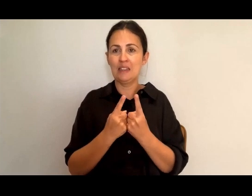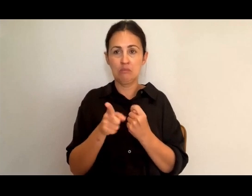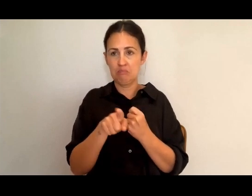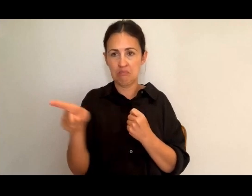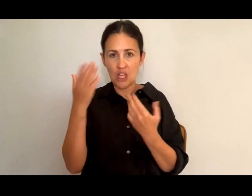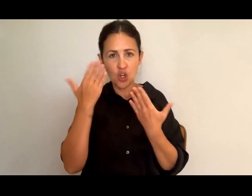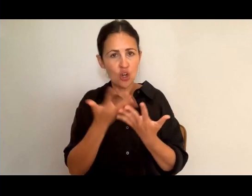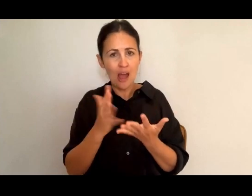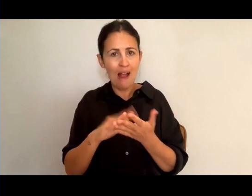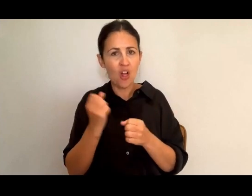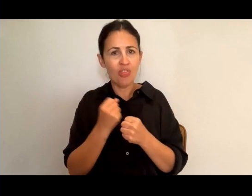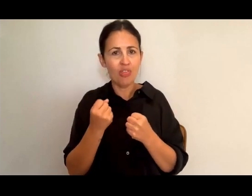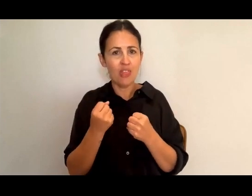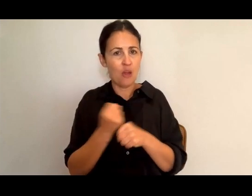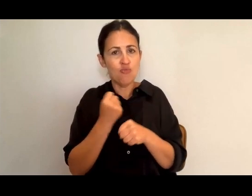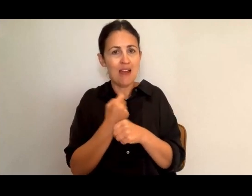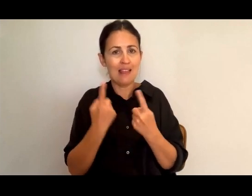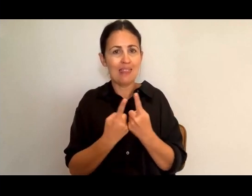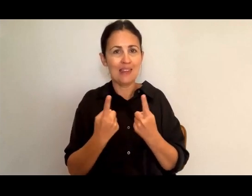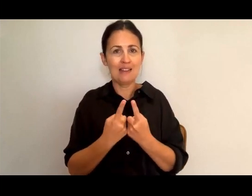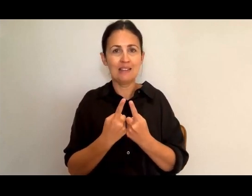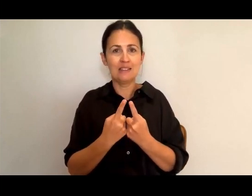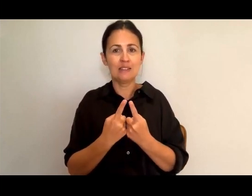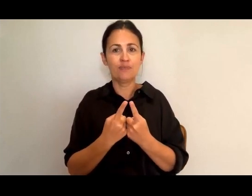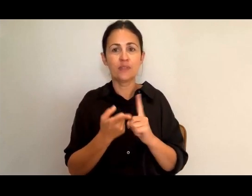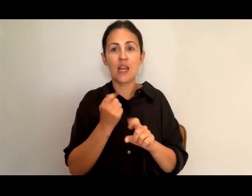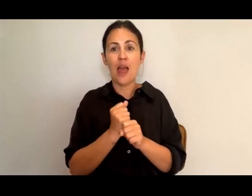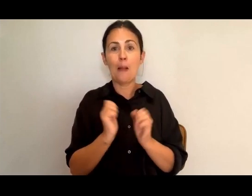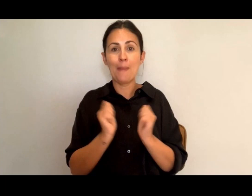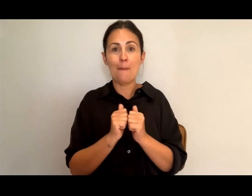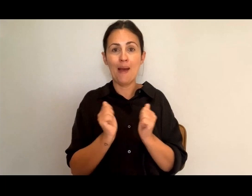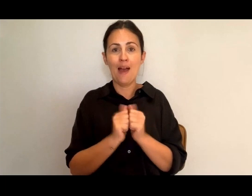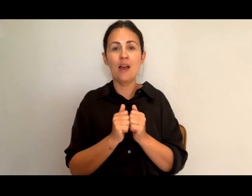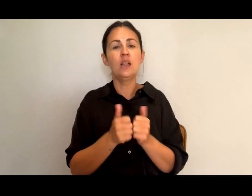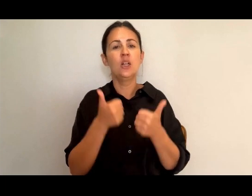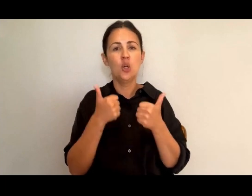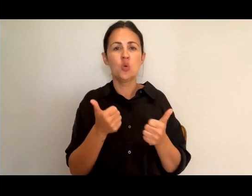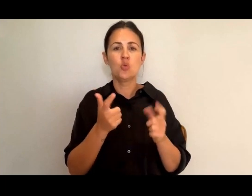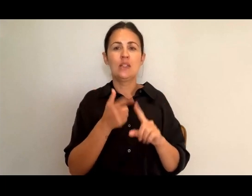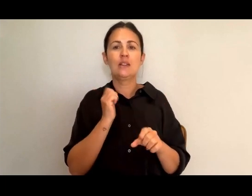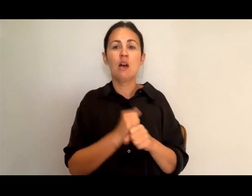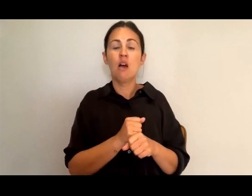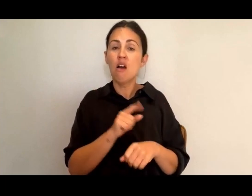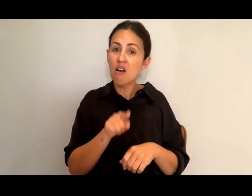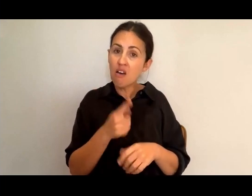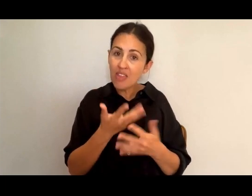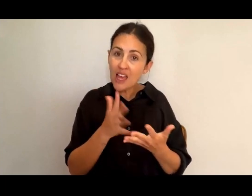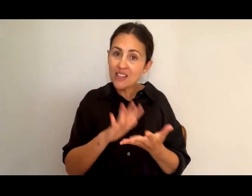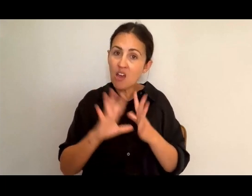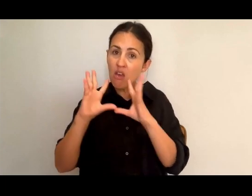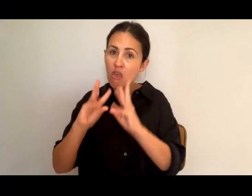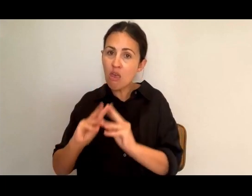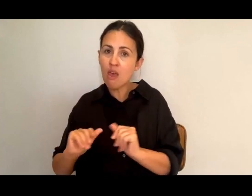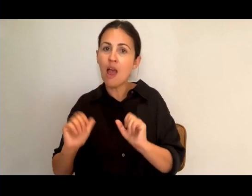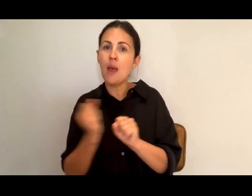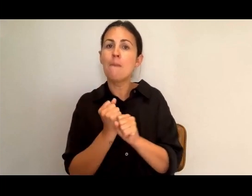students. And when it comes to paper making, it's a really good example of students being able to see how a material can go from its current raw form,